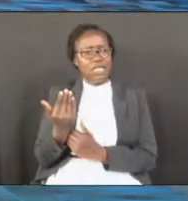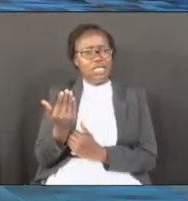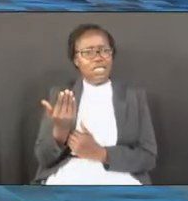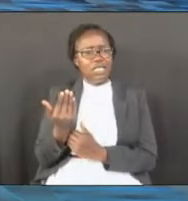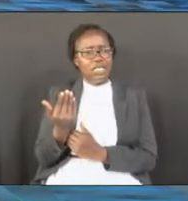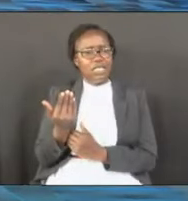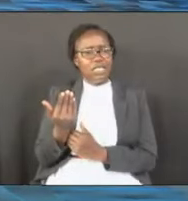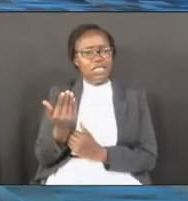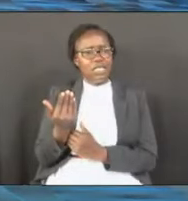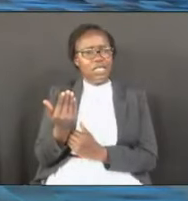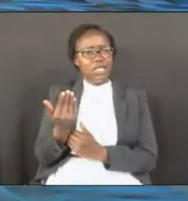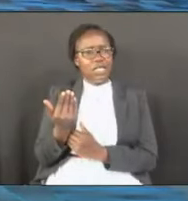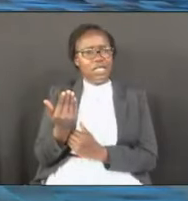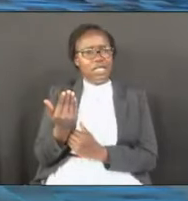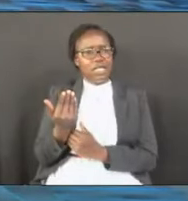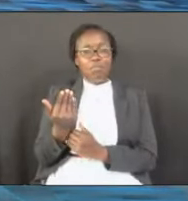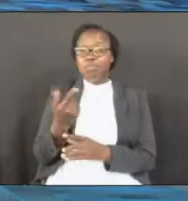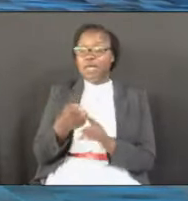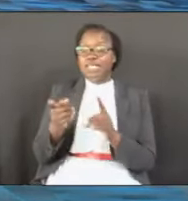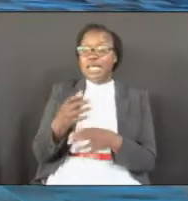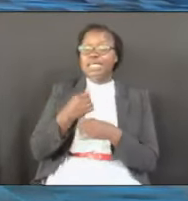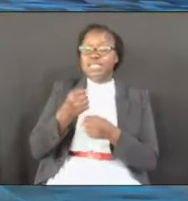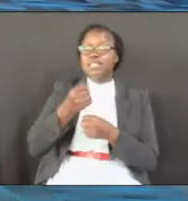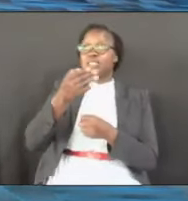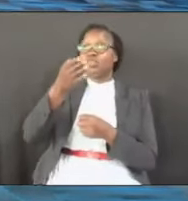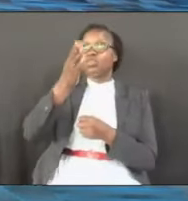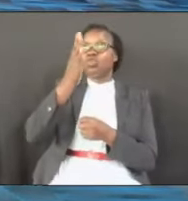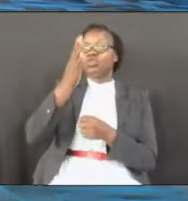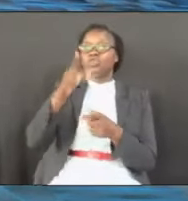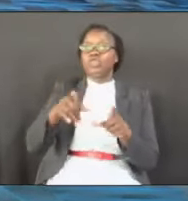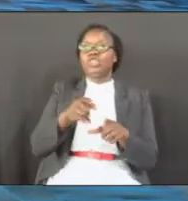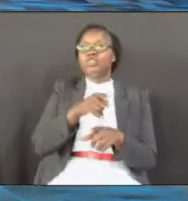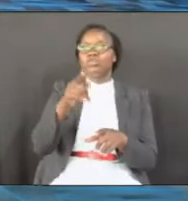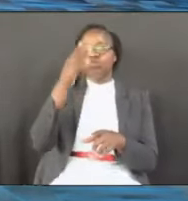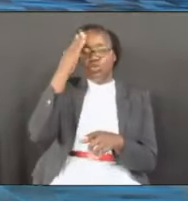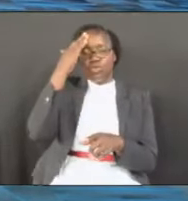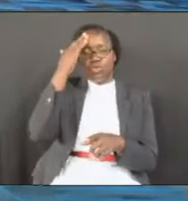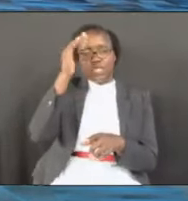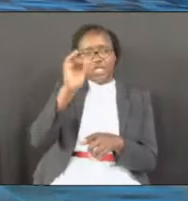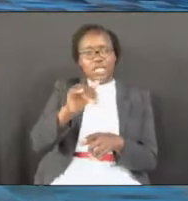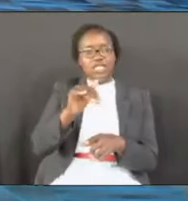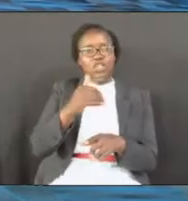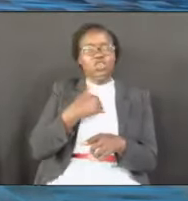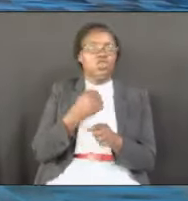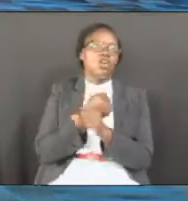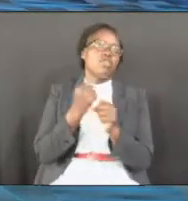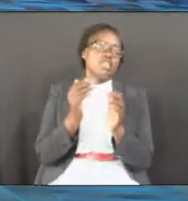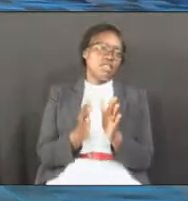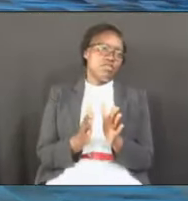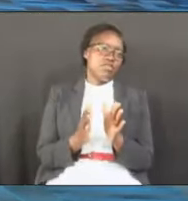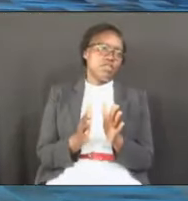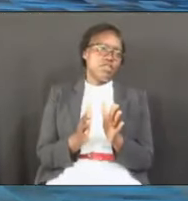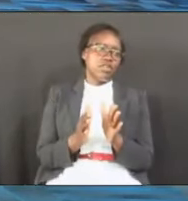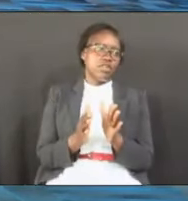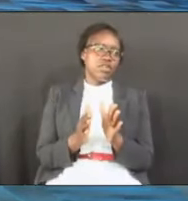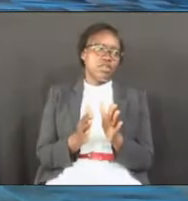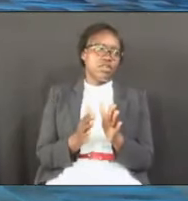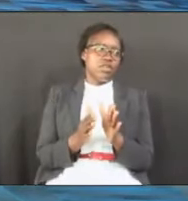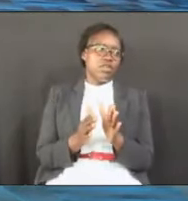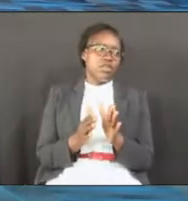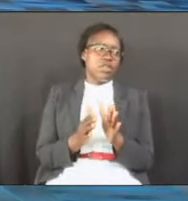afternoon, but I'm just came by to let you know that we've got our Savior. Got our